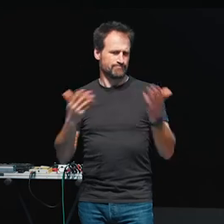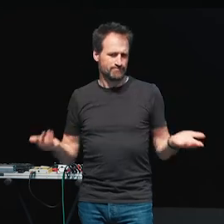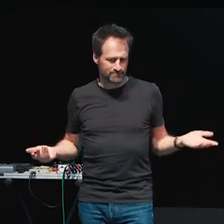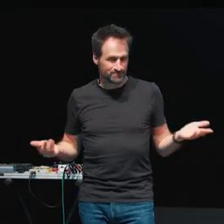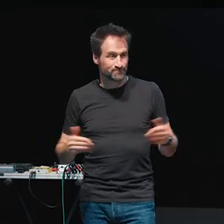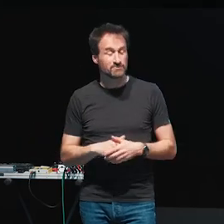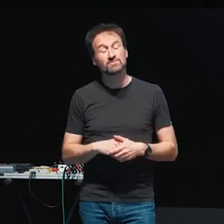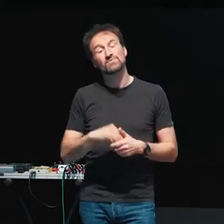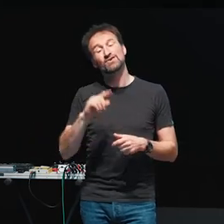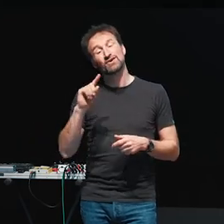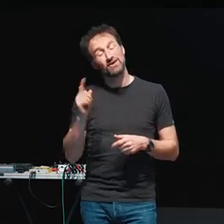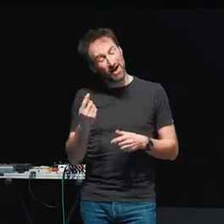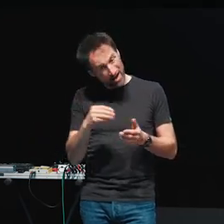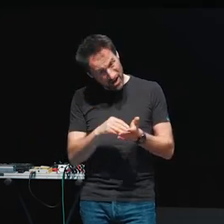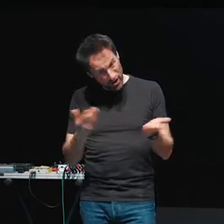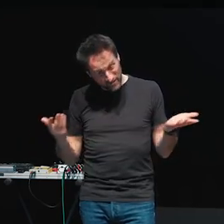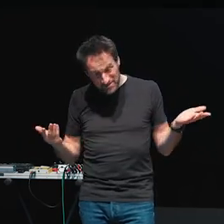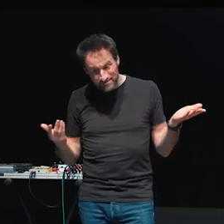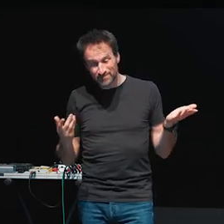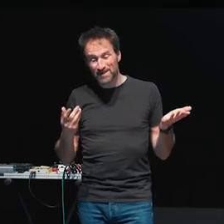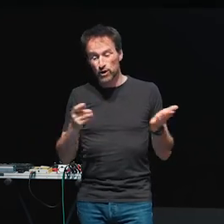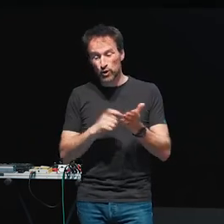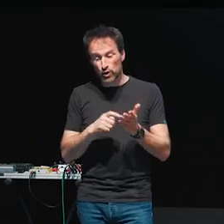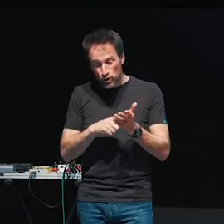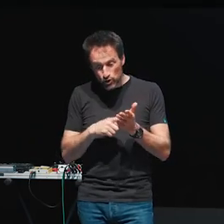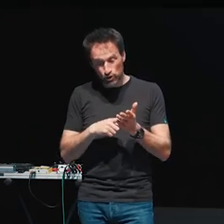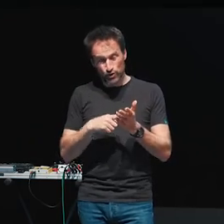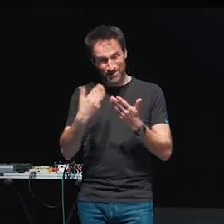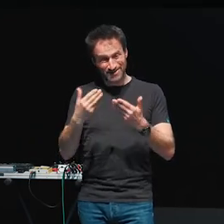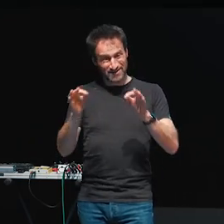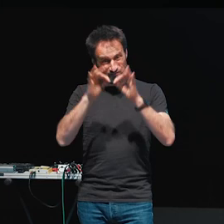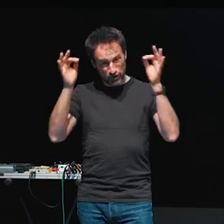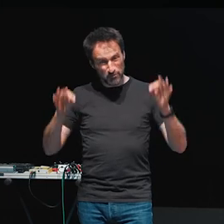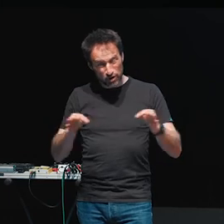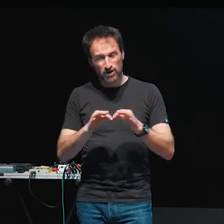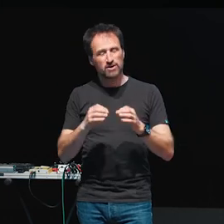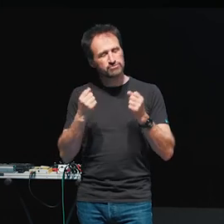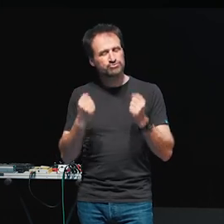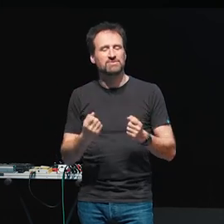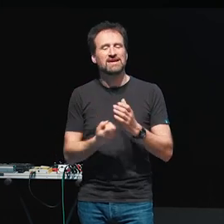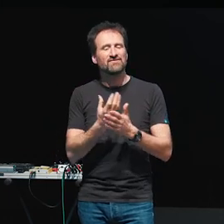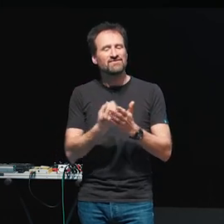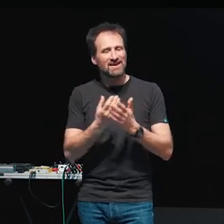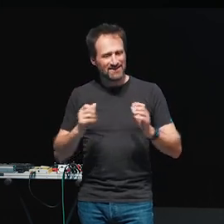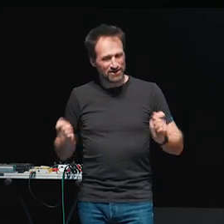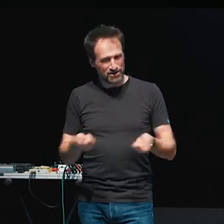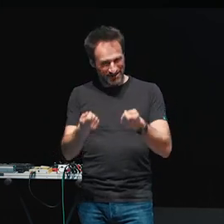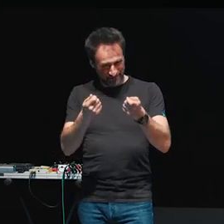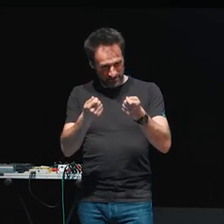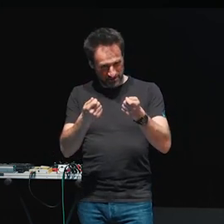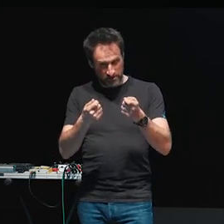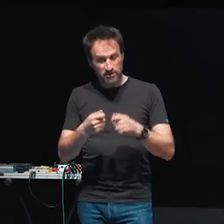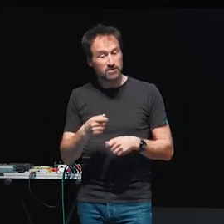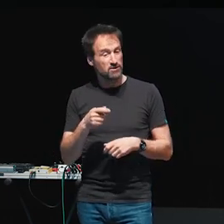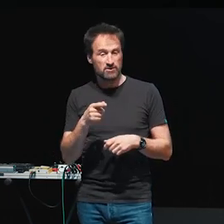It also turns out that because these frameworks are actually event-driven, they're actually